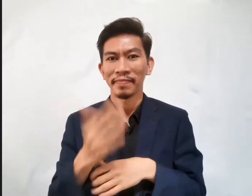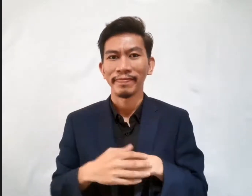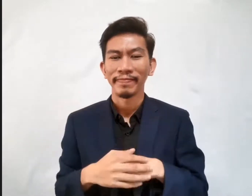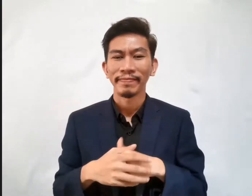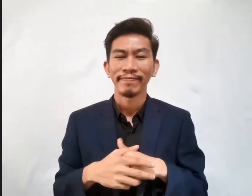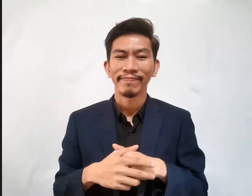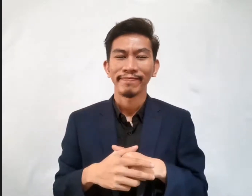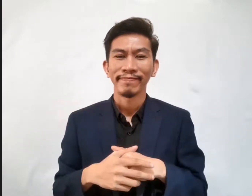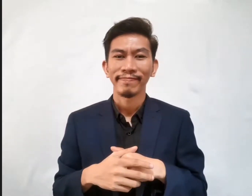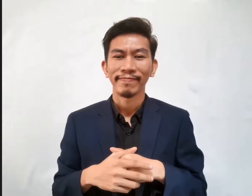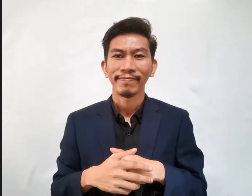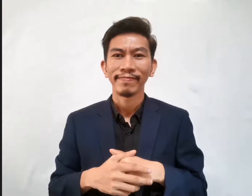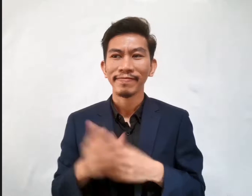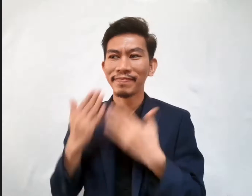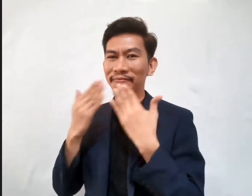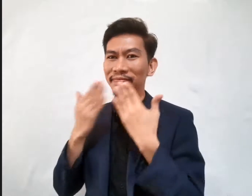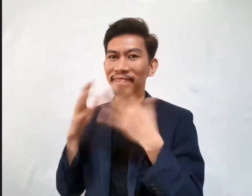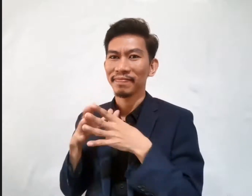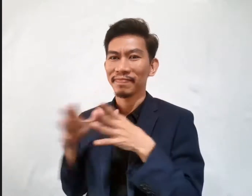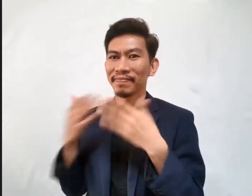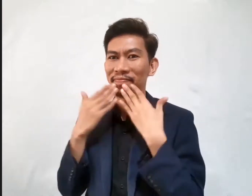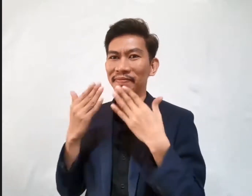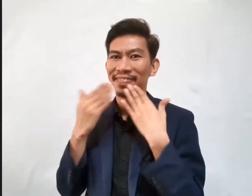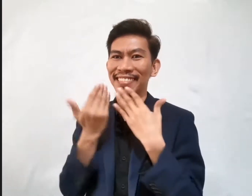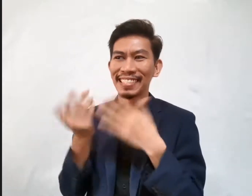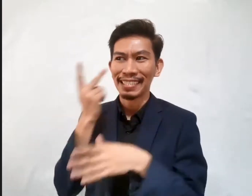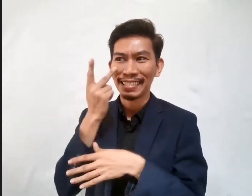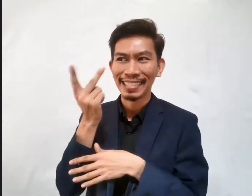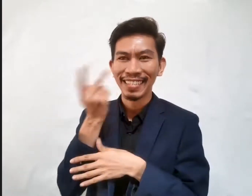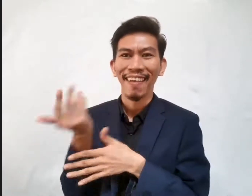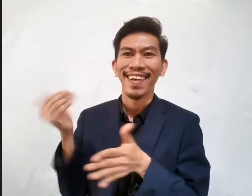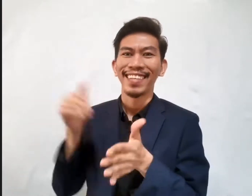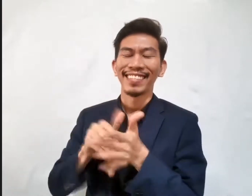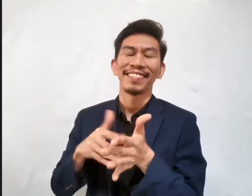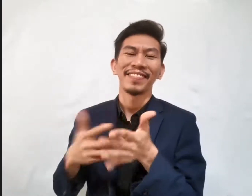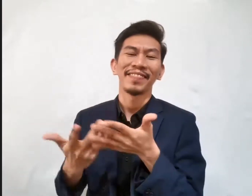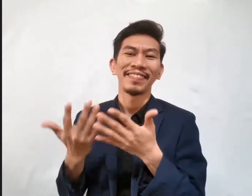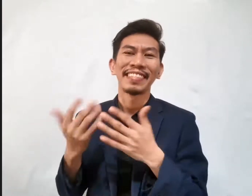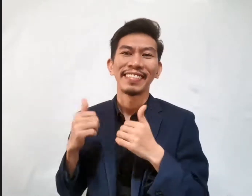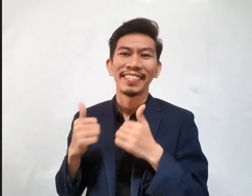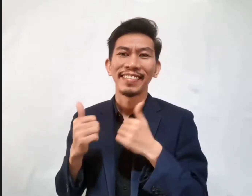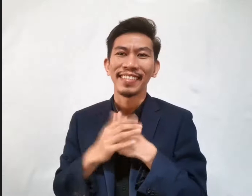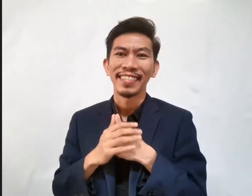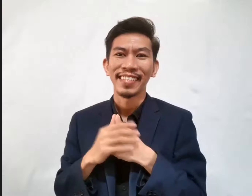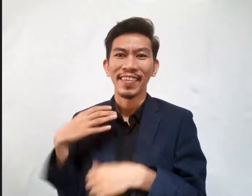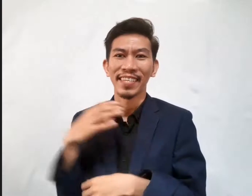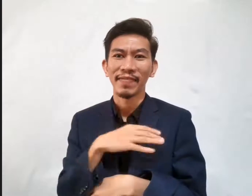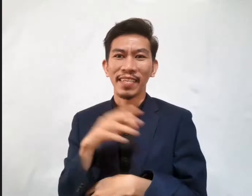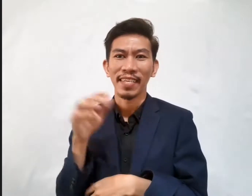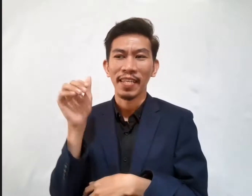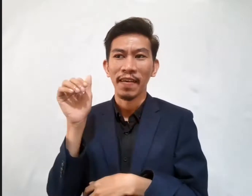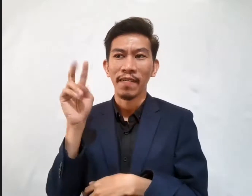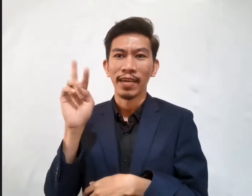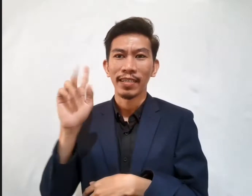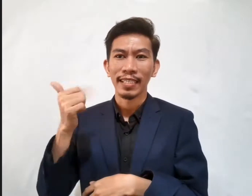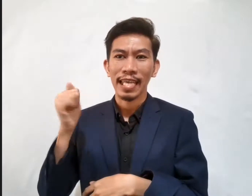Thank you very much. Nice to see you again, Congressman Vargas. Hope you're all well, and